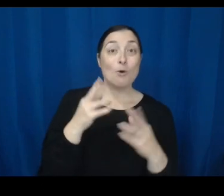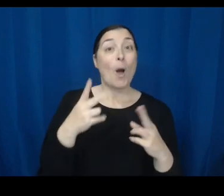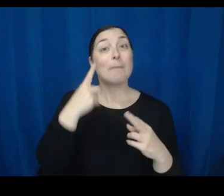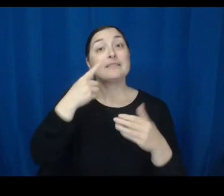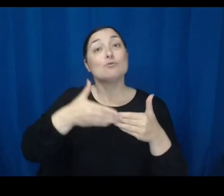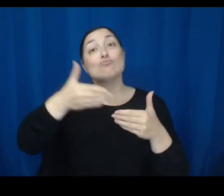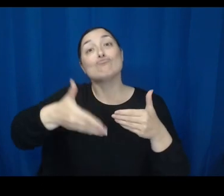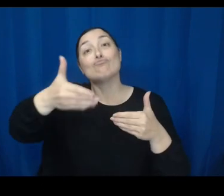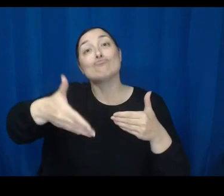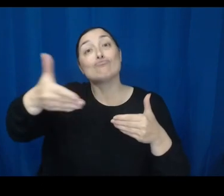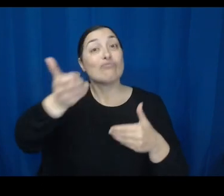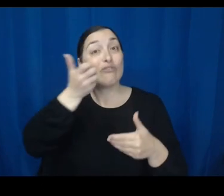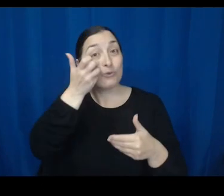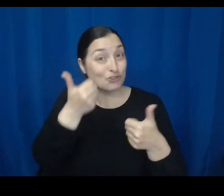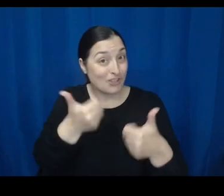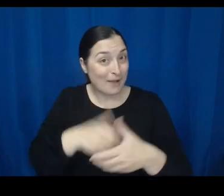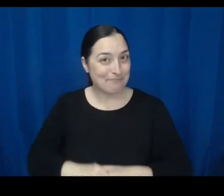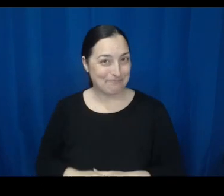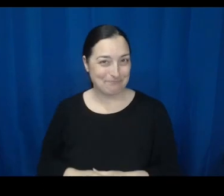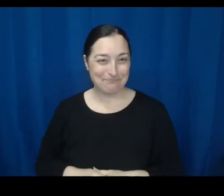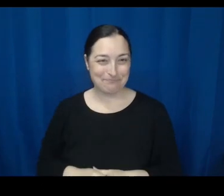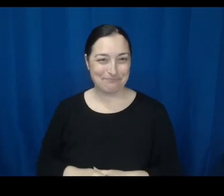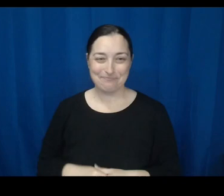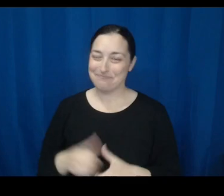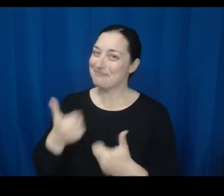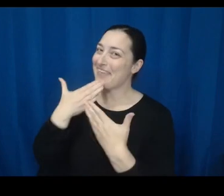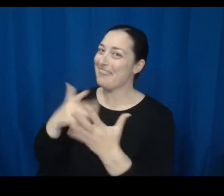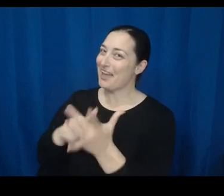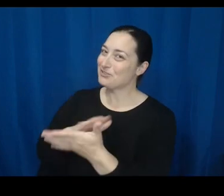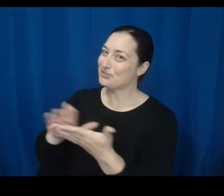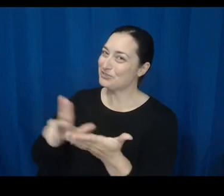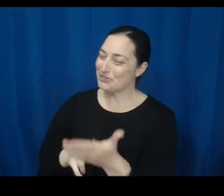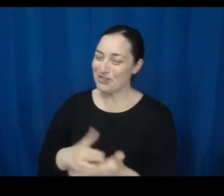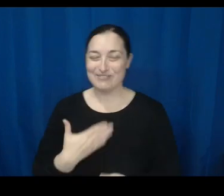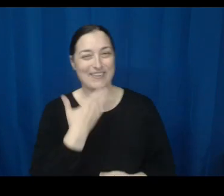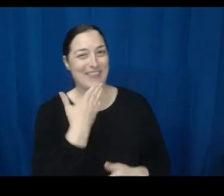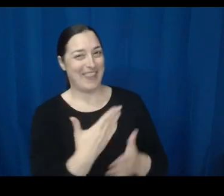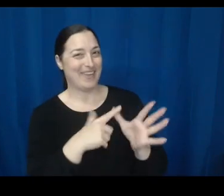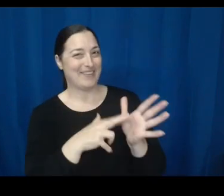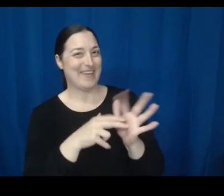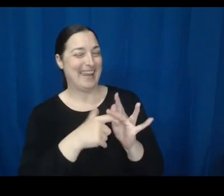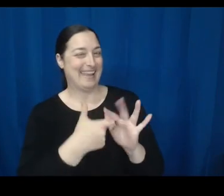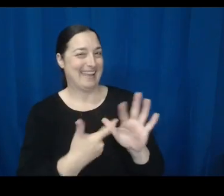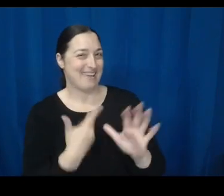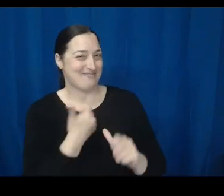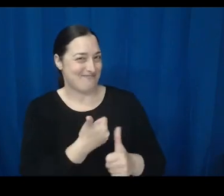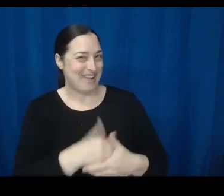program in the future. All right. Thanks, John. Thanks, Annika. It was great.